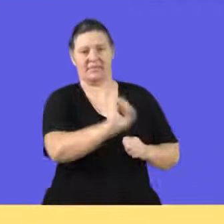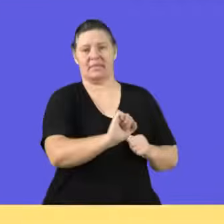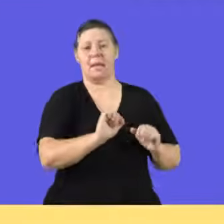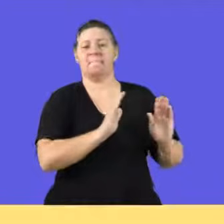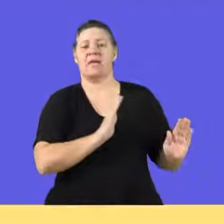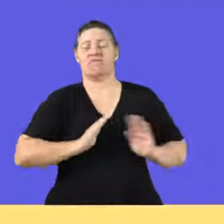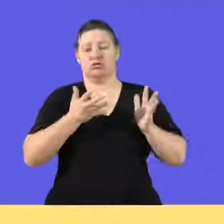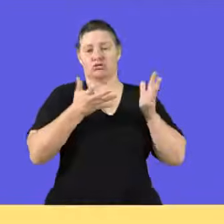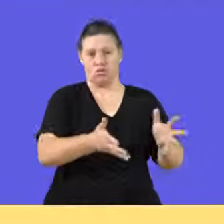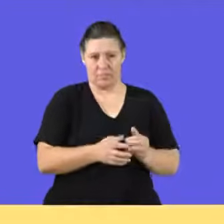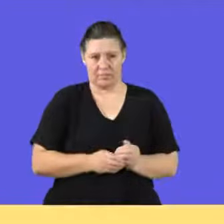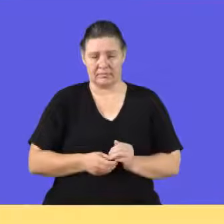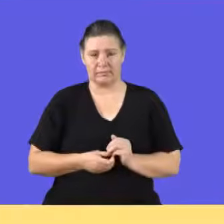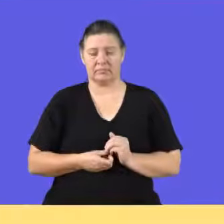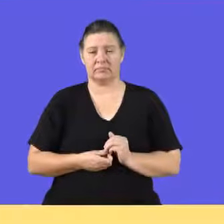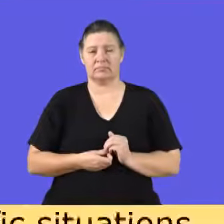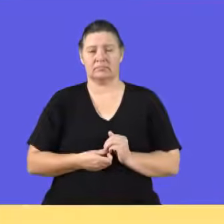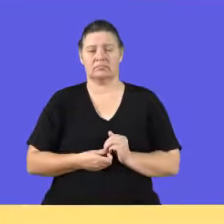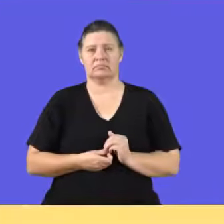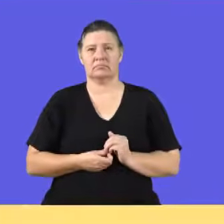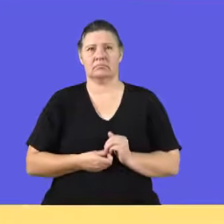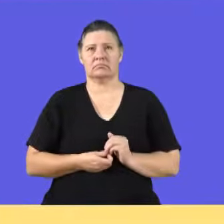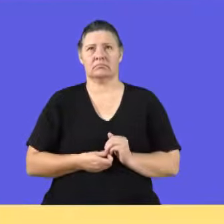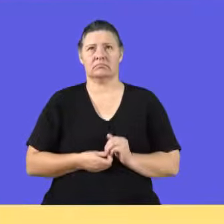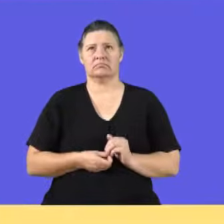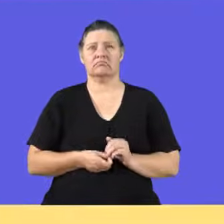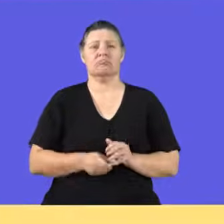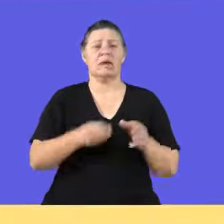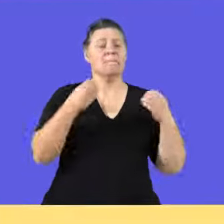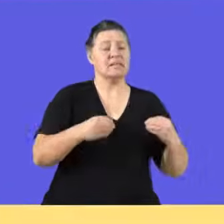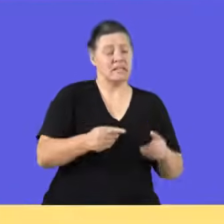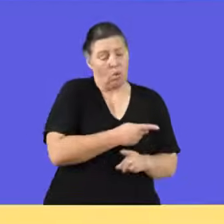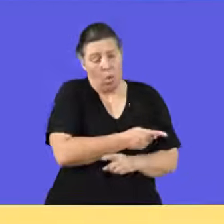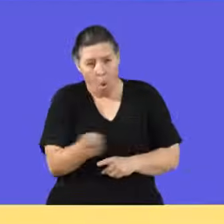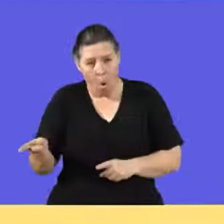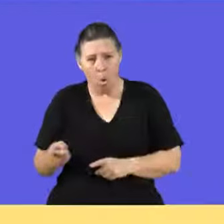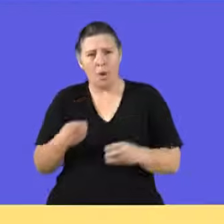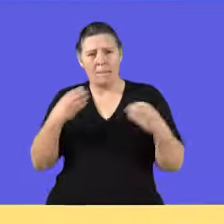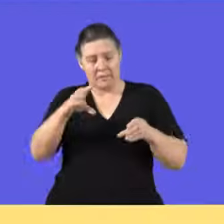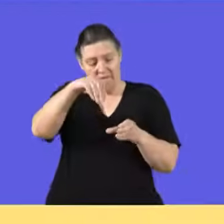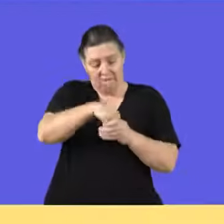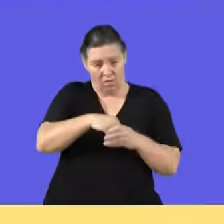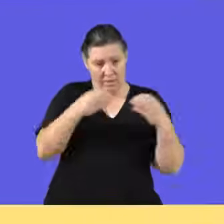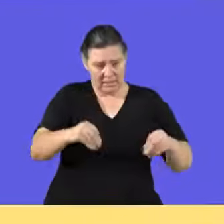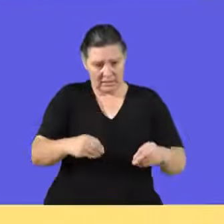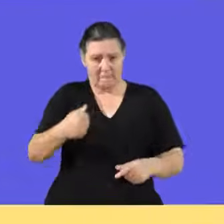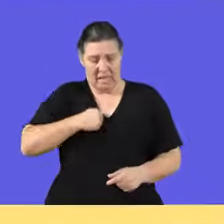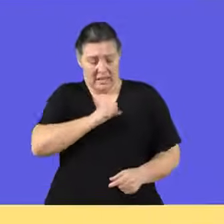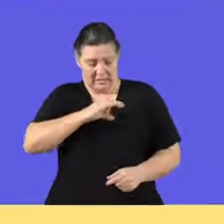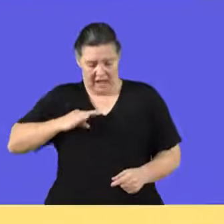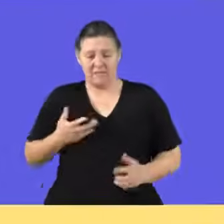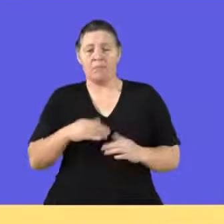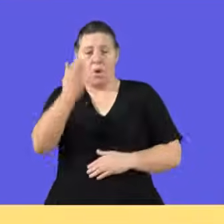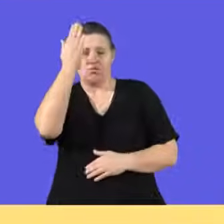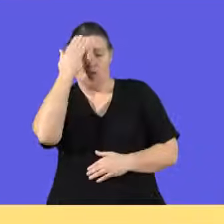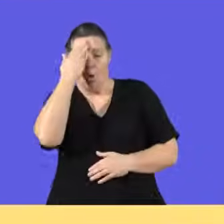acceptable behavior in the workplace. It makes it possible for everyone in the business to know and understand what is